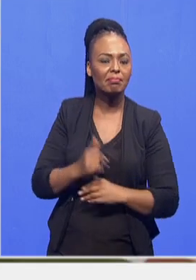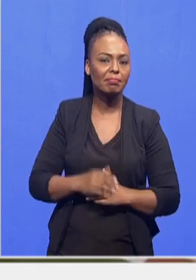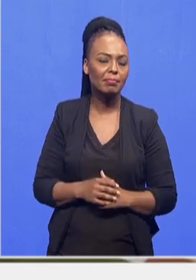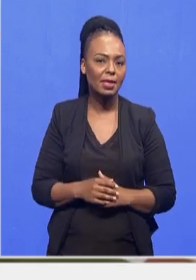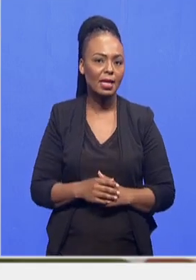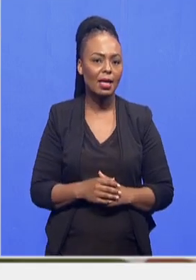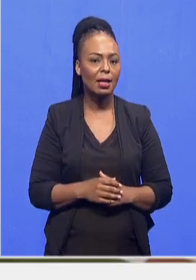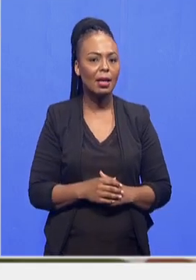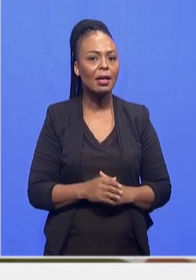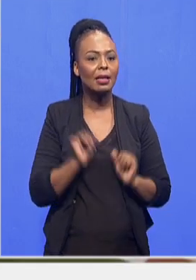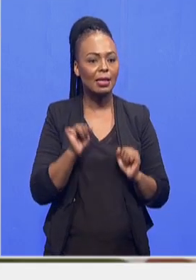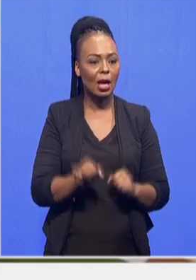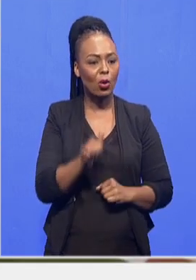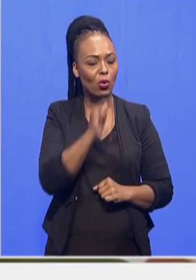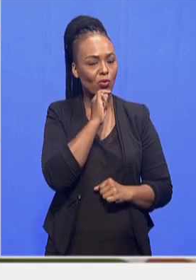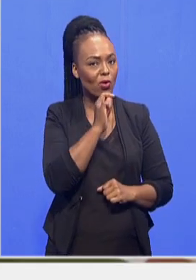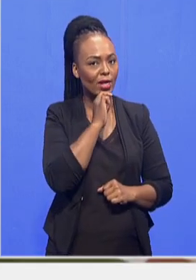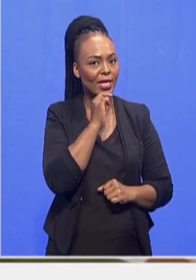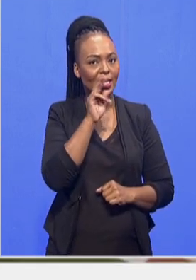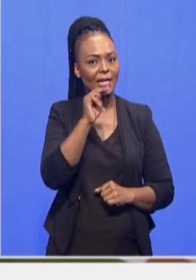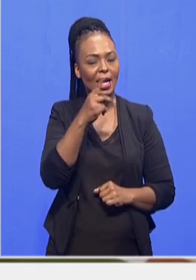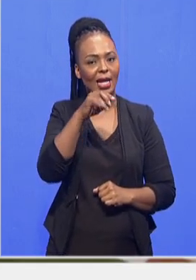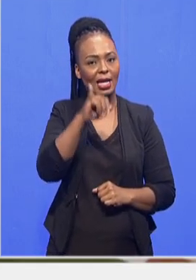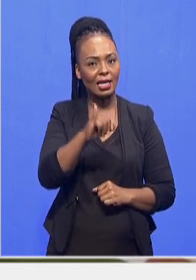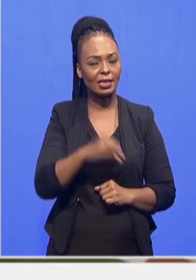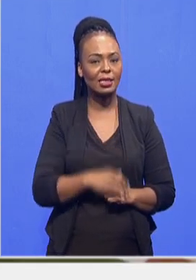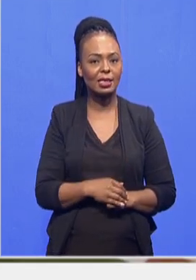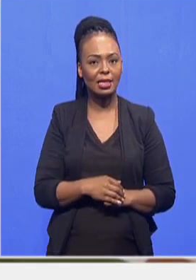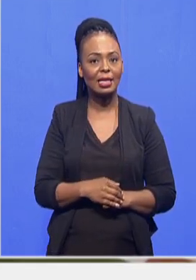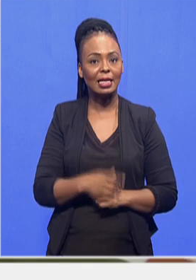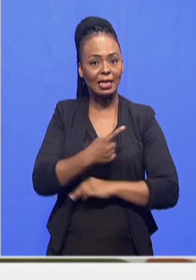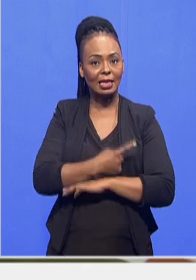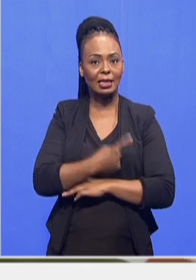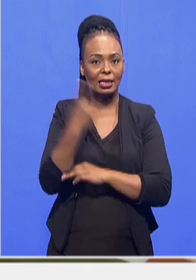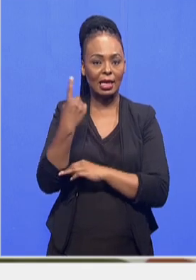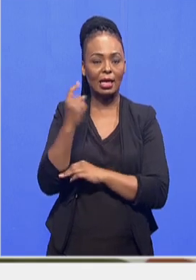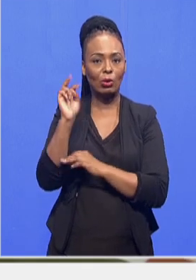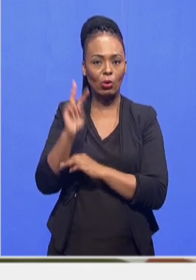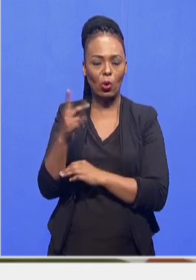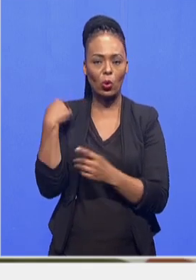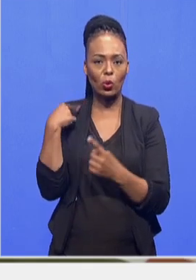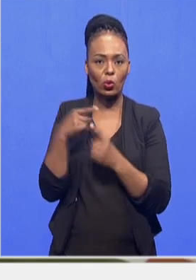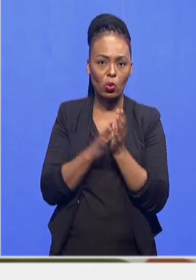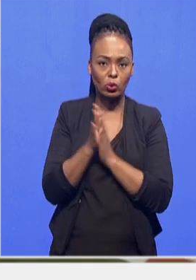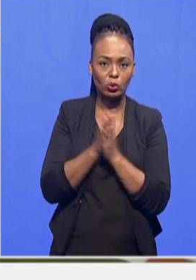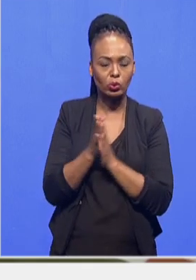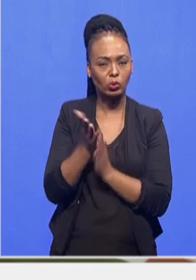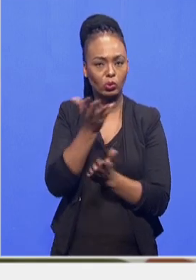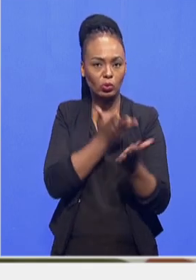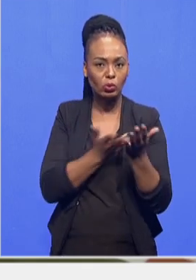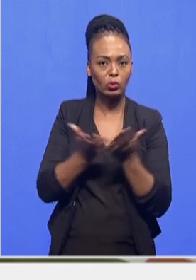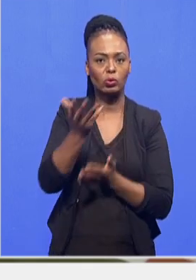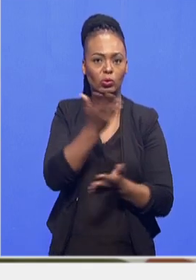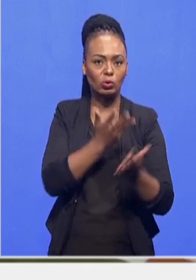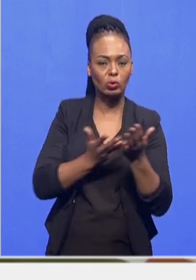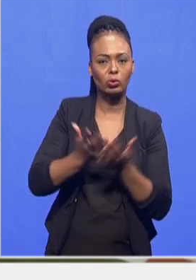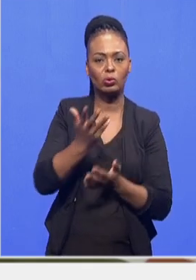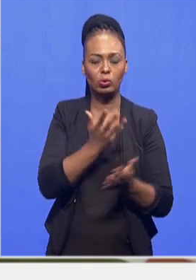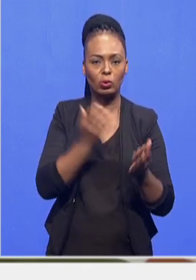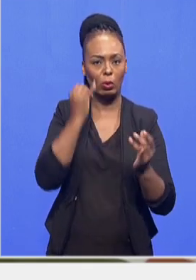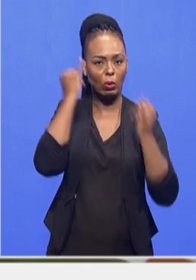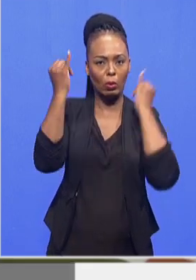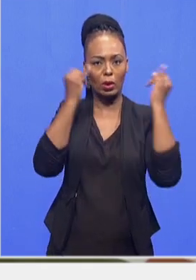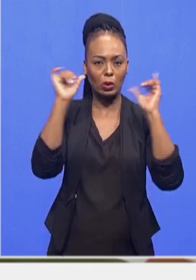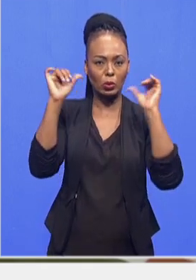A very good morning to you, Naledi. Most definitely, it's been a rolling coverage. It's been a marathon of engagements here on the ground in the Cape Town